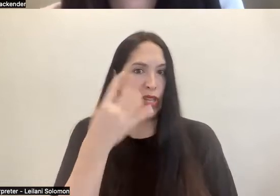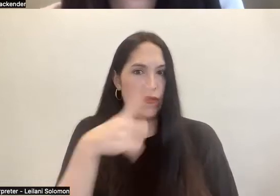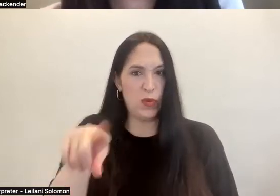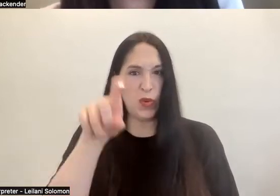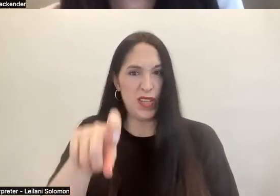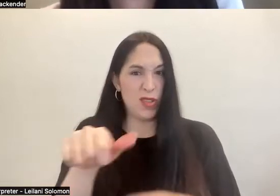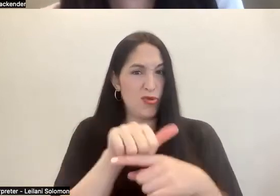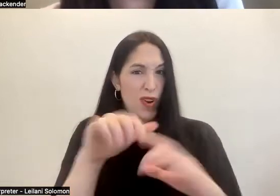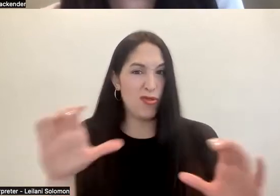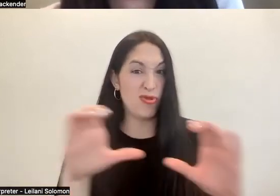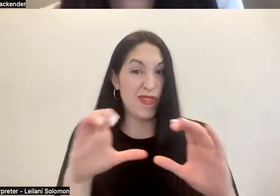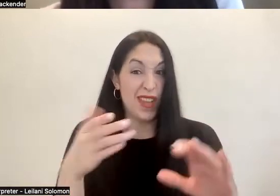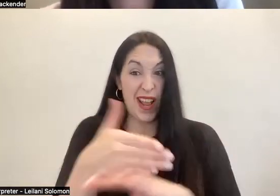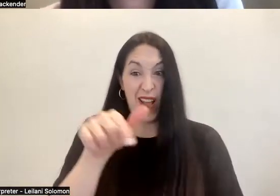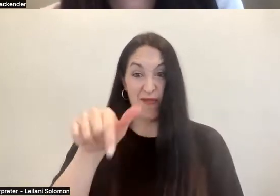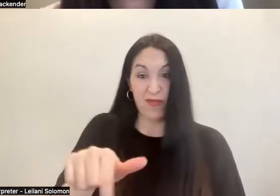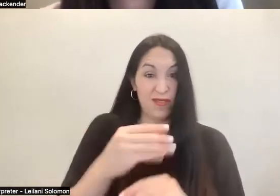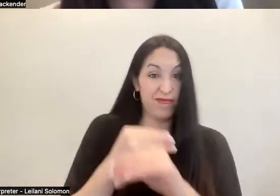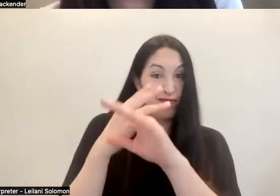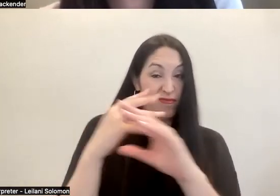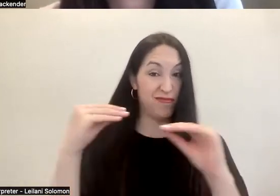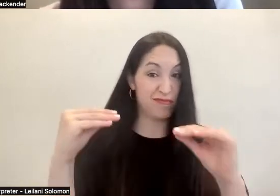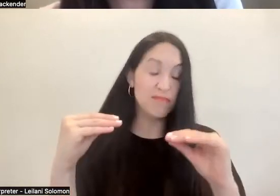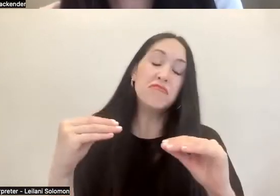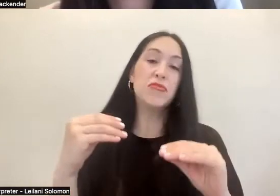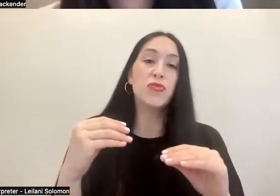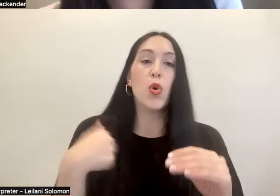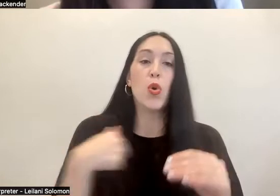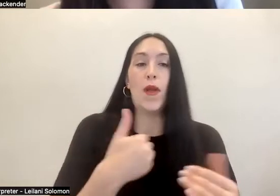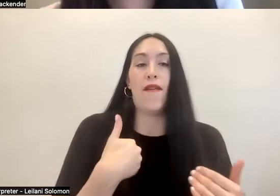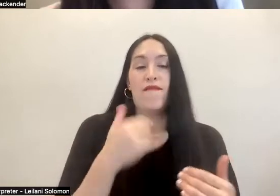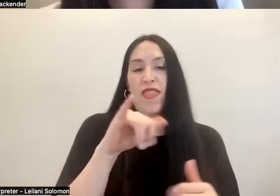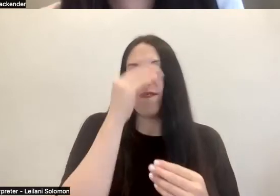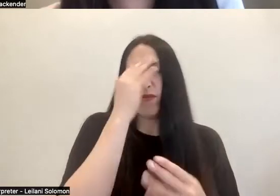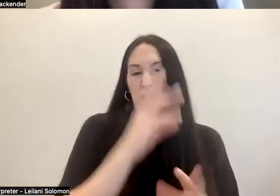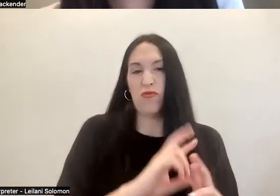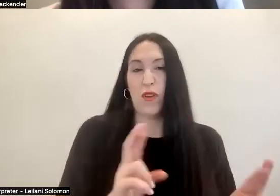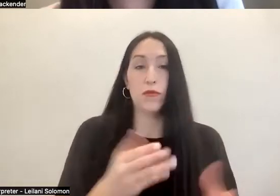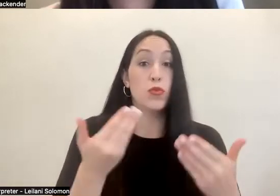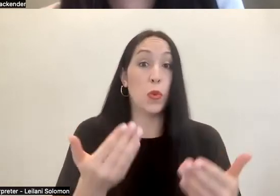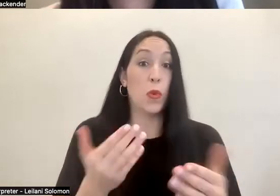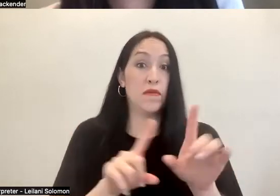webinar, that we have that information on file. So we're going to go ahead and run that real quick.